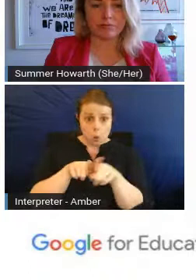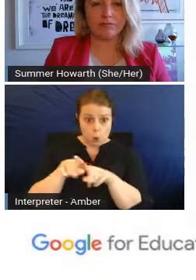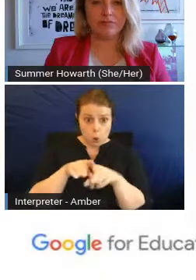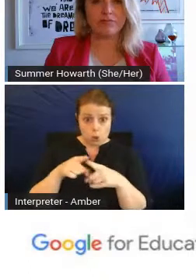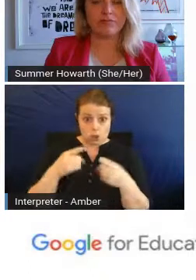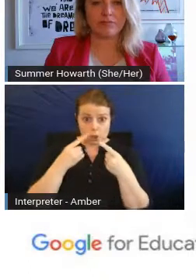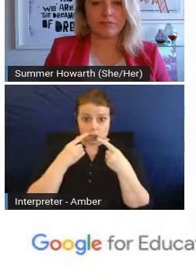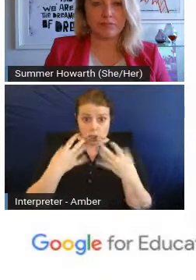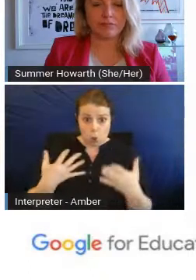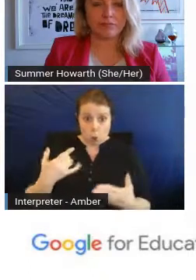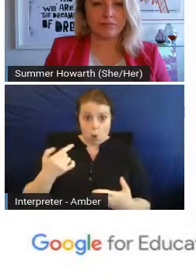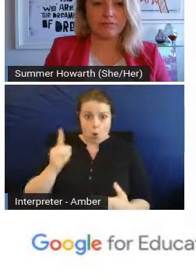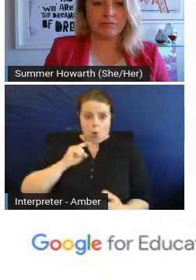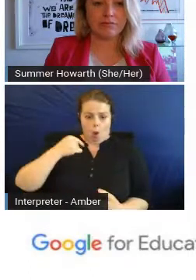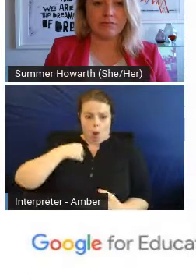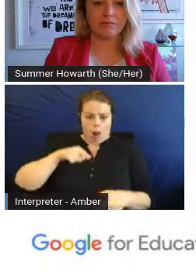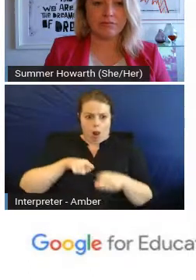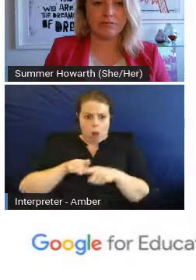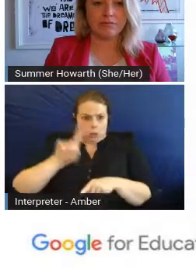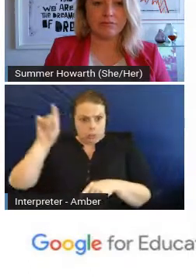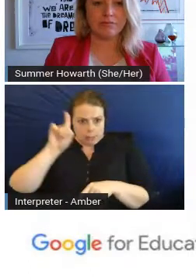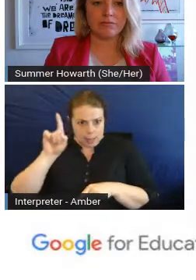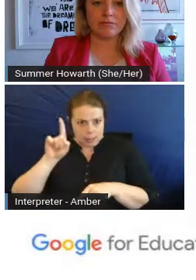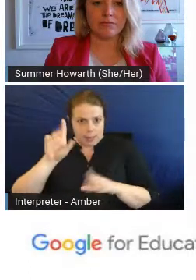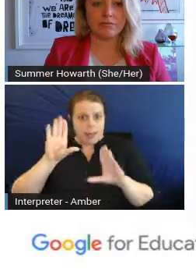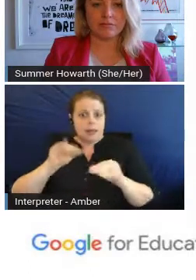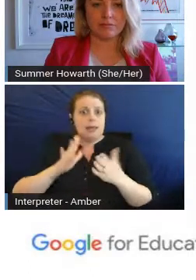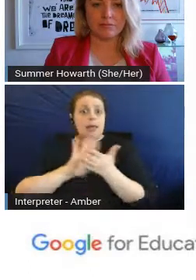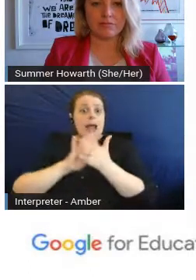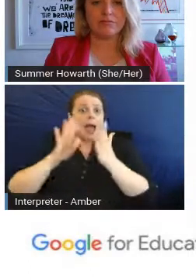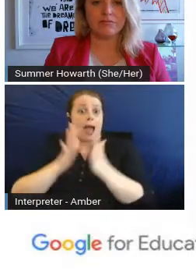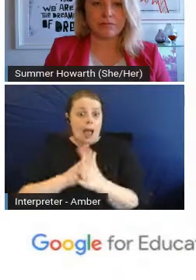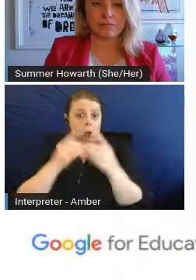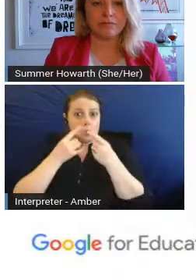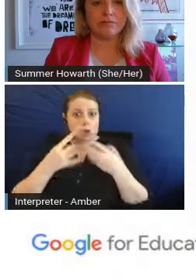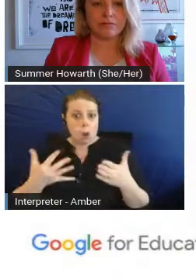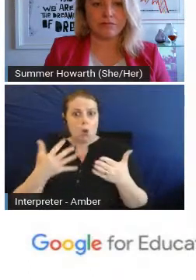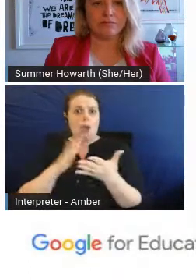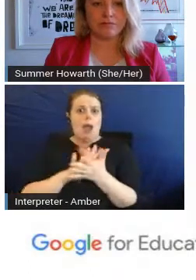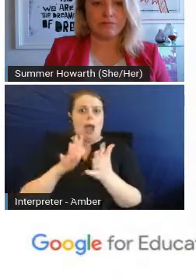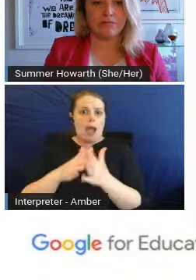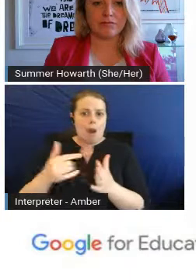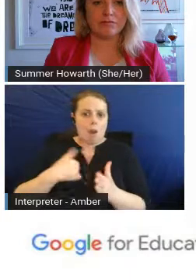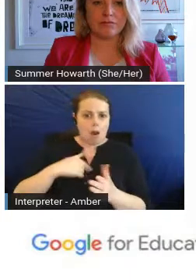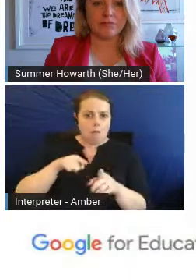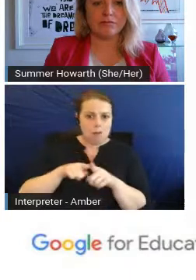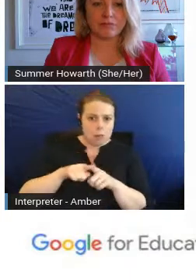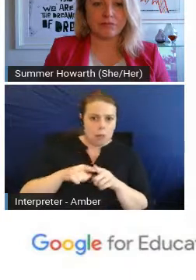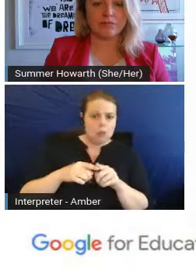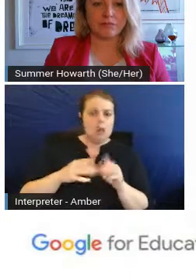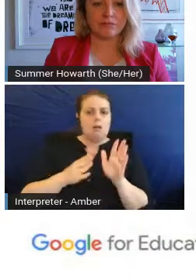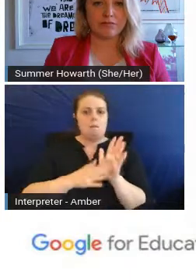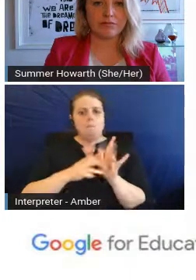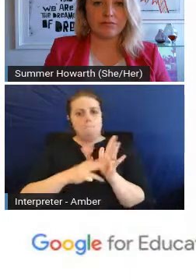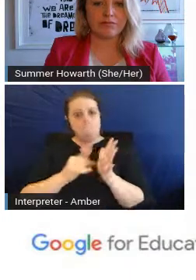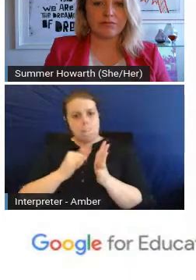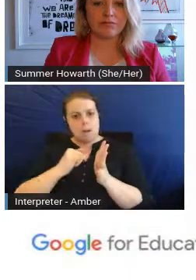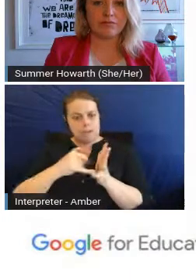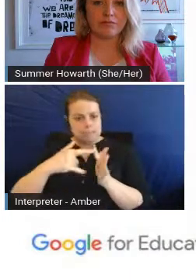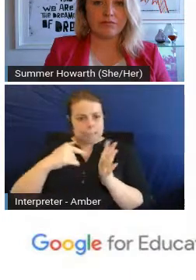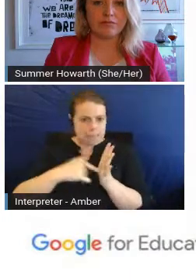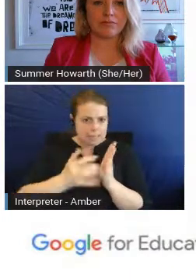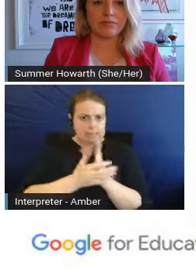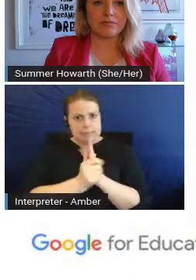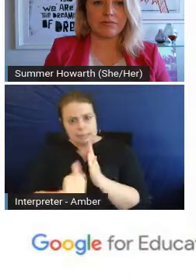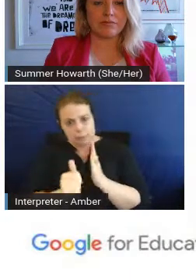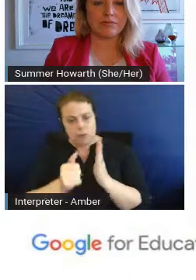learned, and then how are they going to demonstrate how they've learned in terms of mindset, skill set, and tool set as well. And